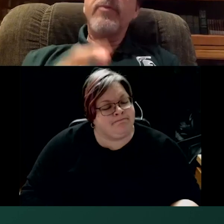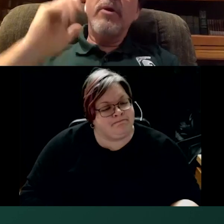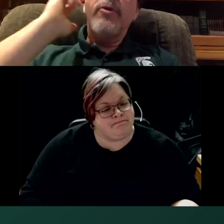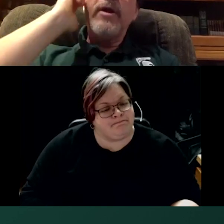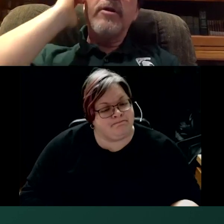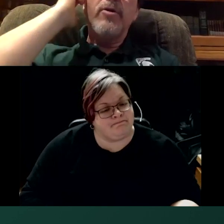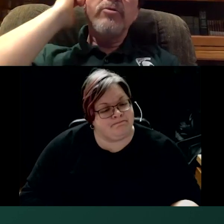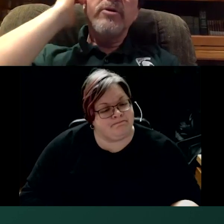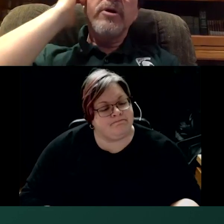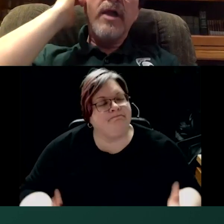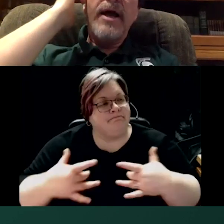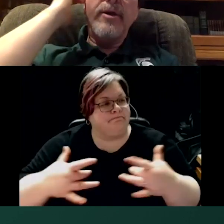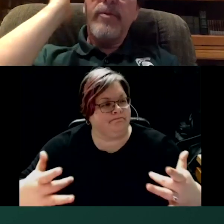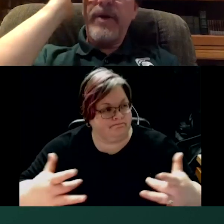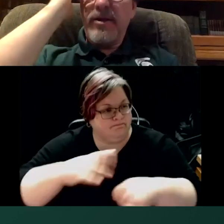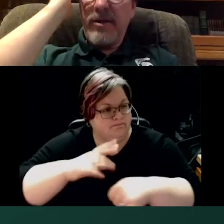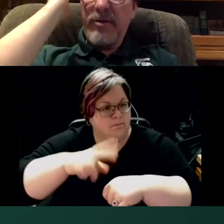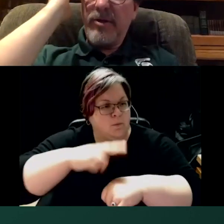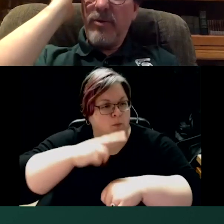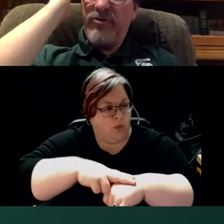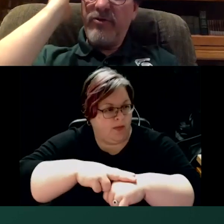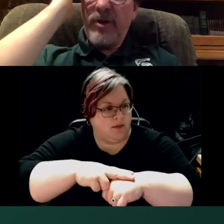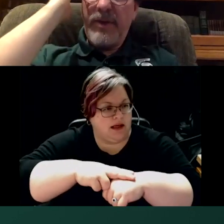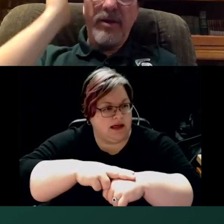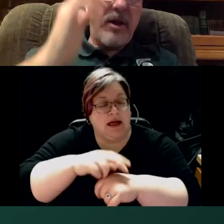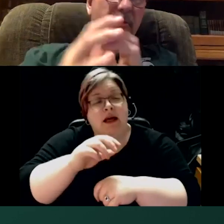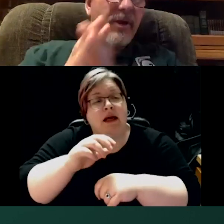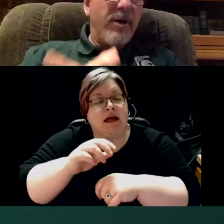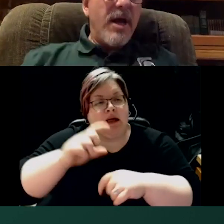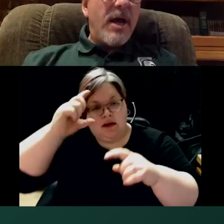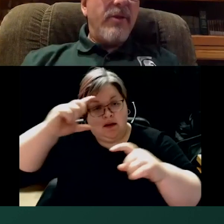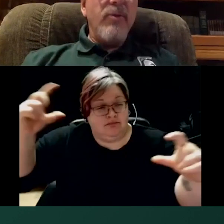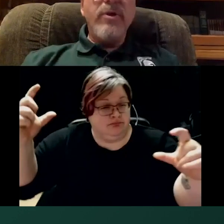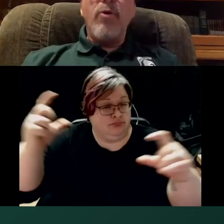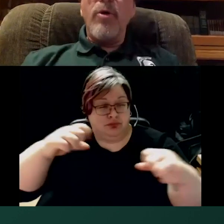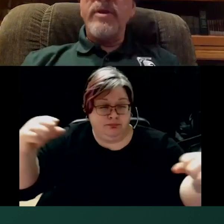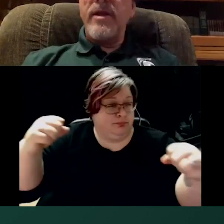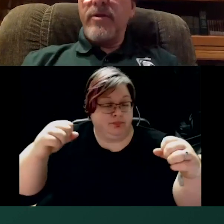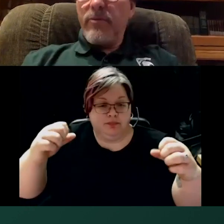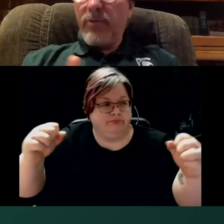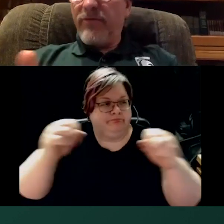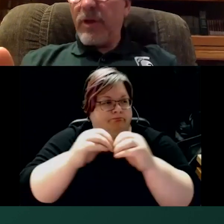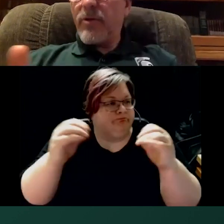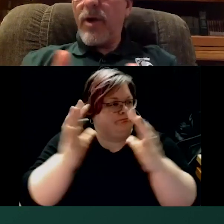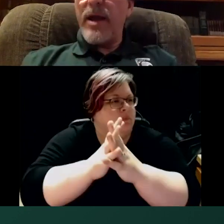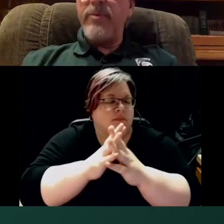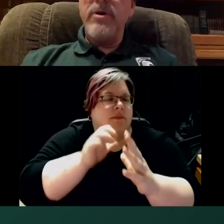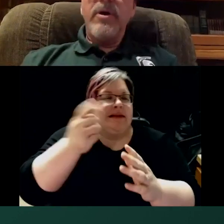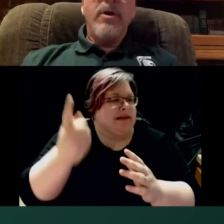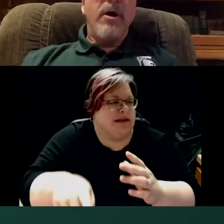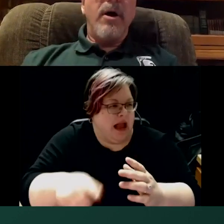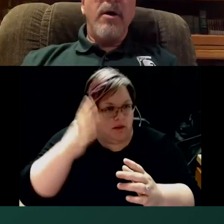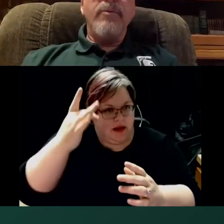Normally, things don't collide in space because there's so much space out there. The moon's orbit, as we've